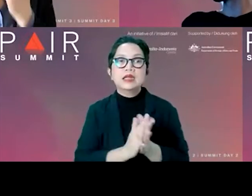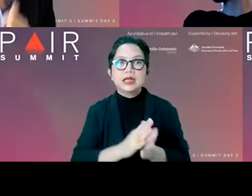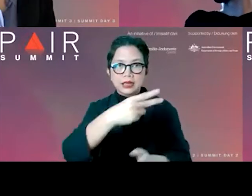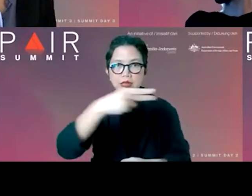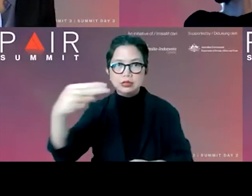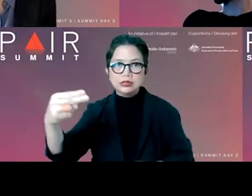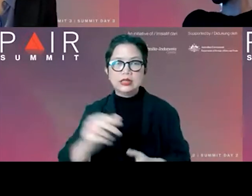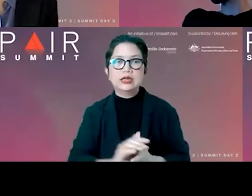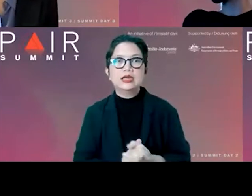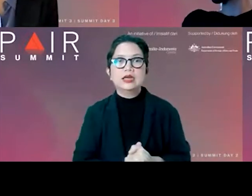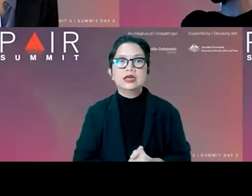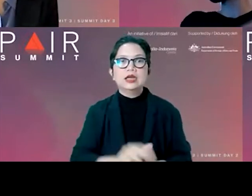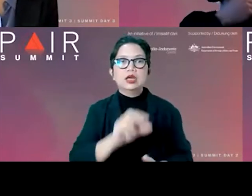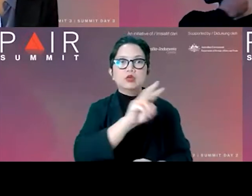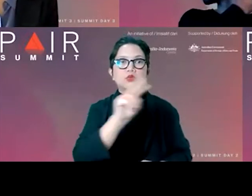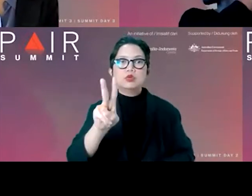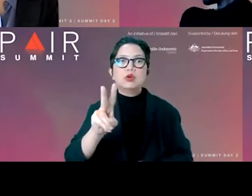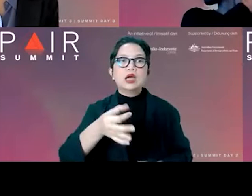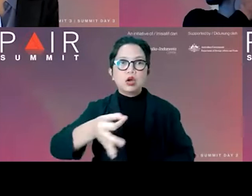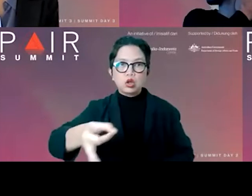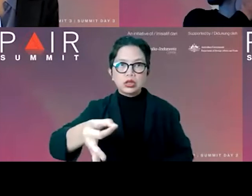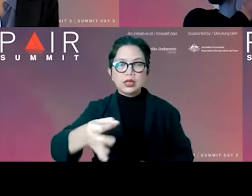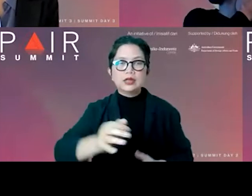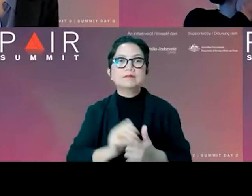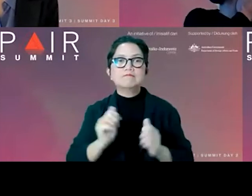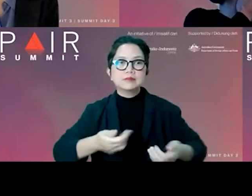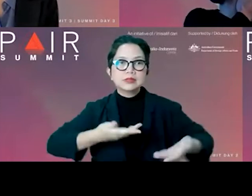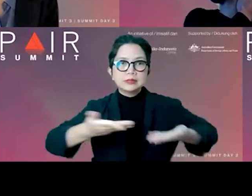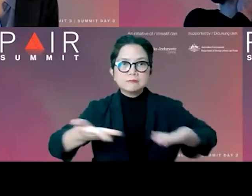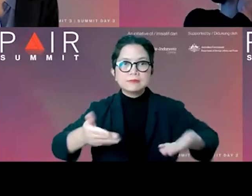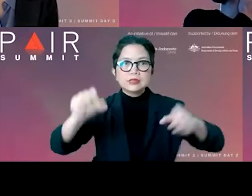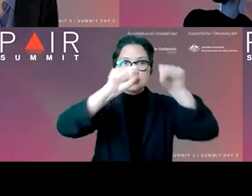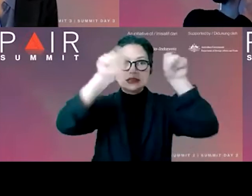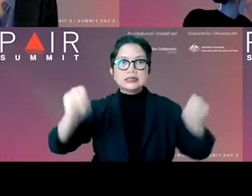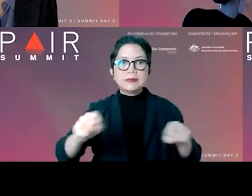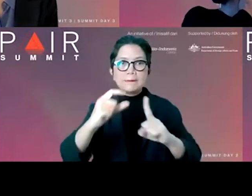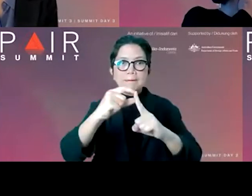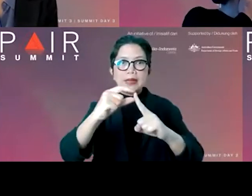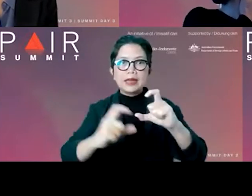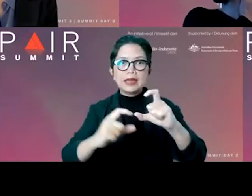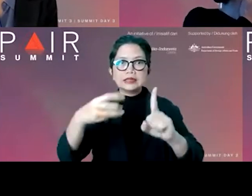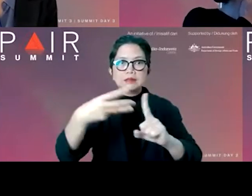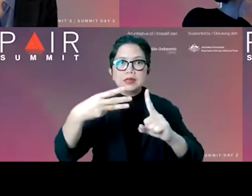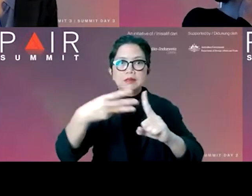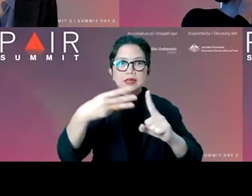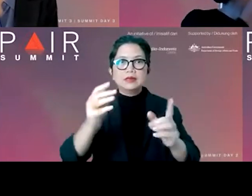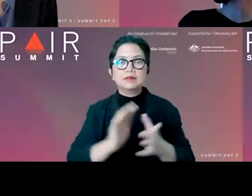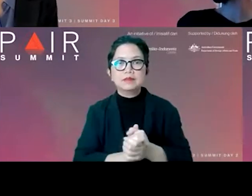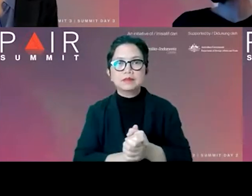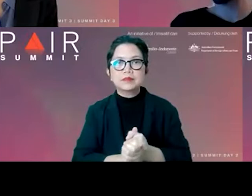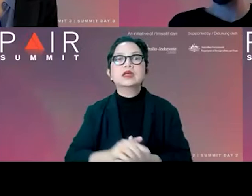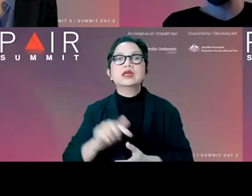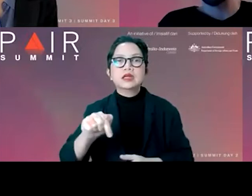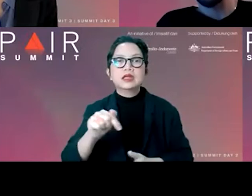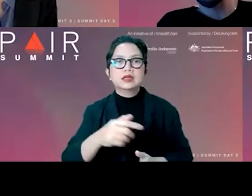districts that implement the PSBB. Unlike other countries in the world, Indonesia is struggling in dealing with the COVID-19